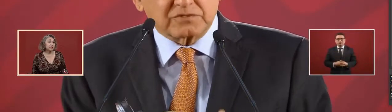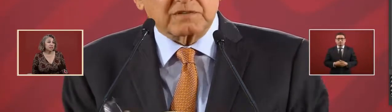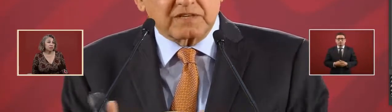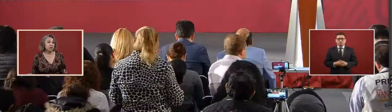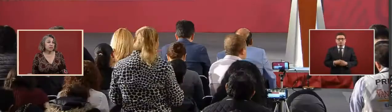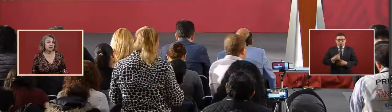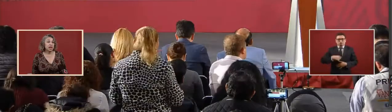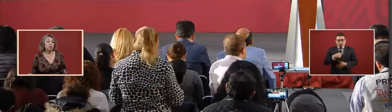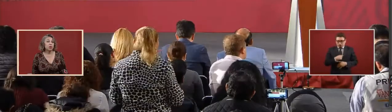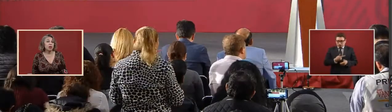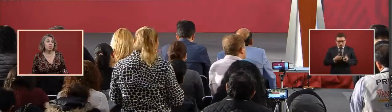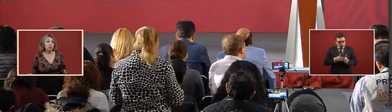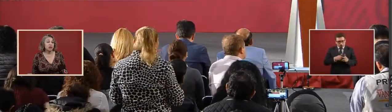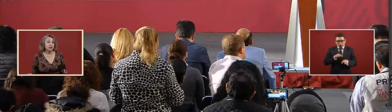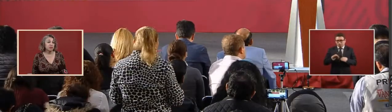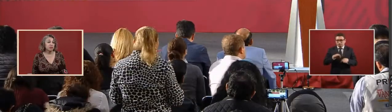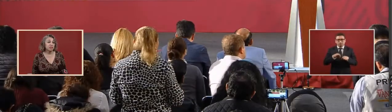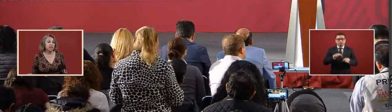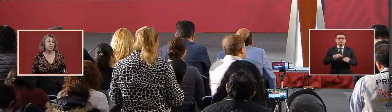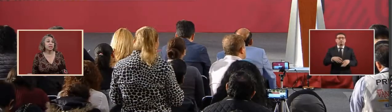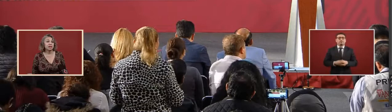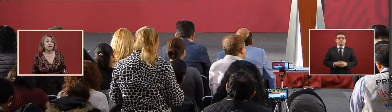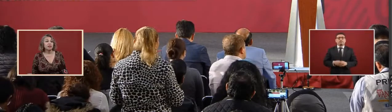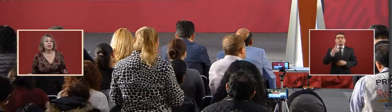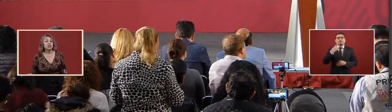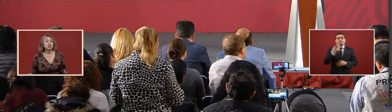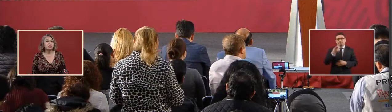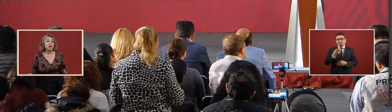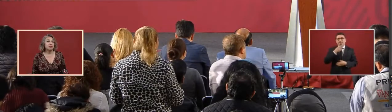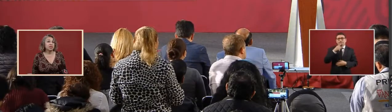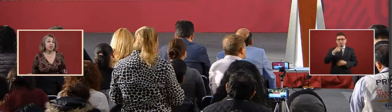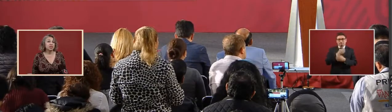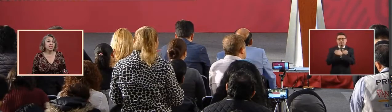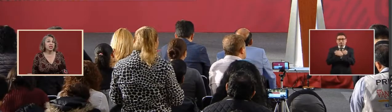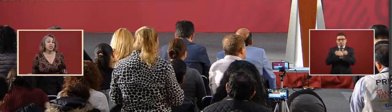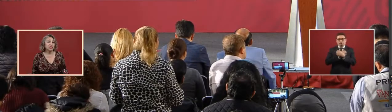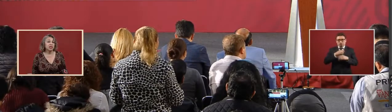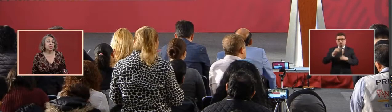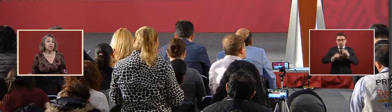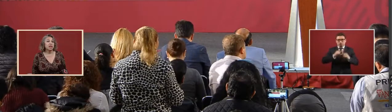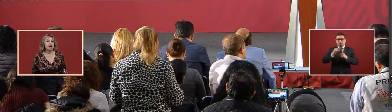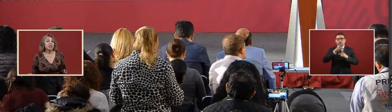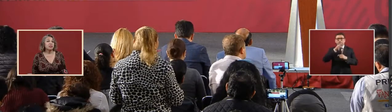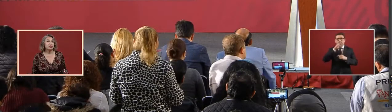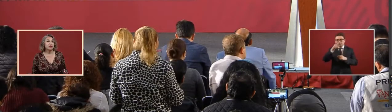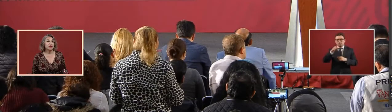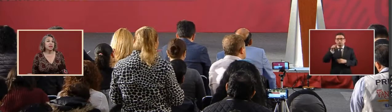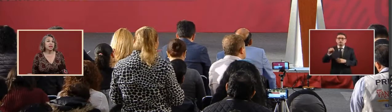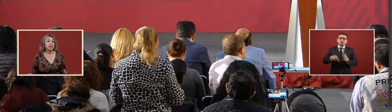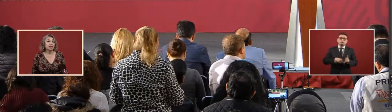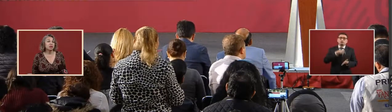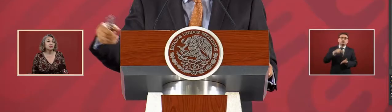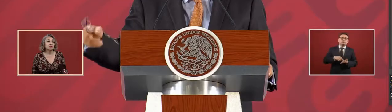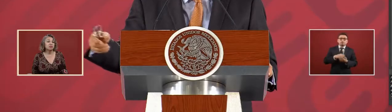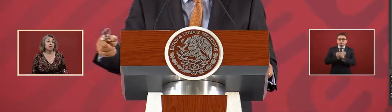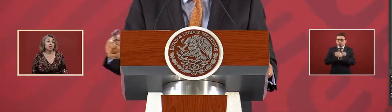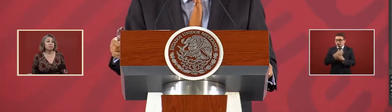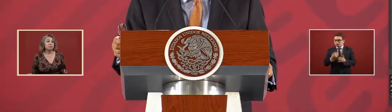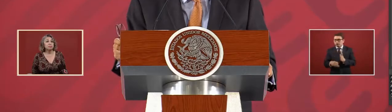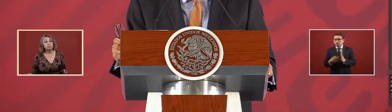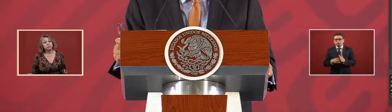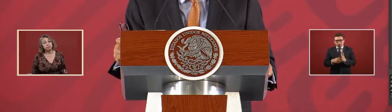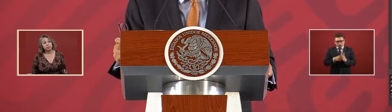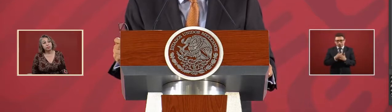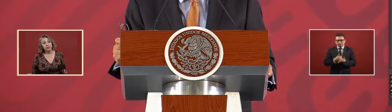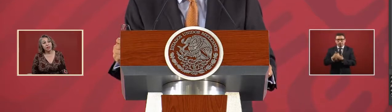greatly dispersed, and eso, we are working towards that to better the education and to get it closer for them